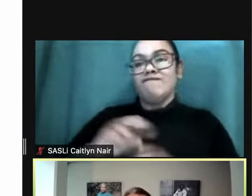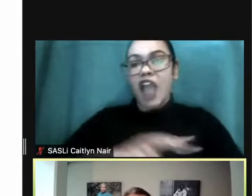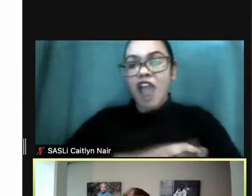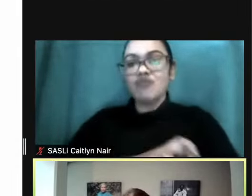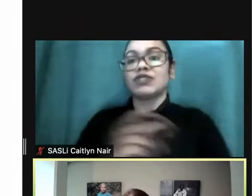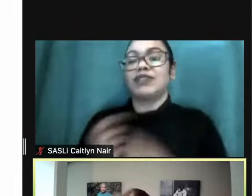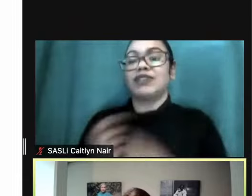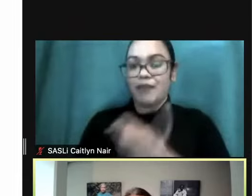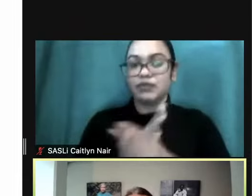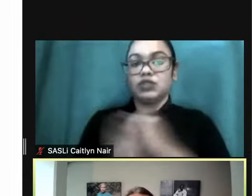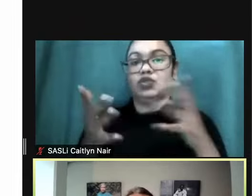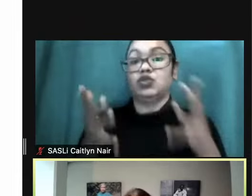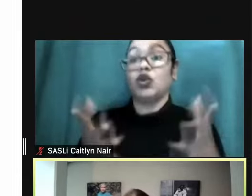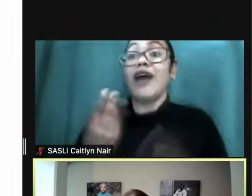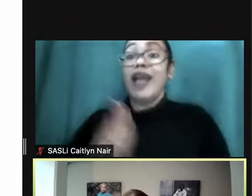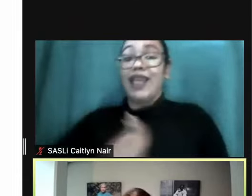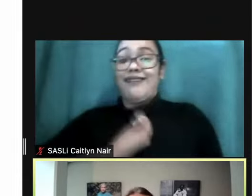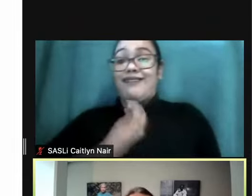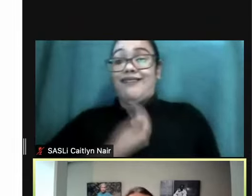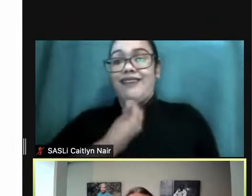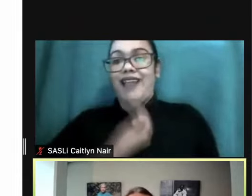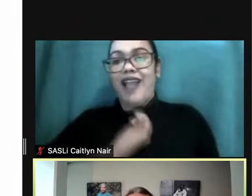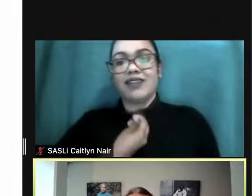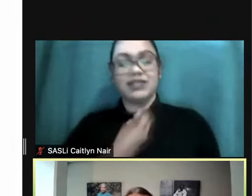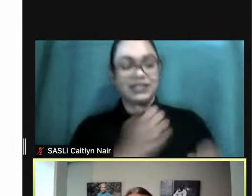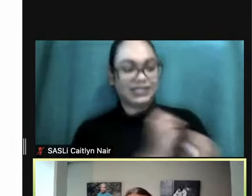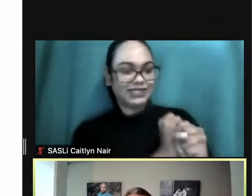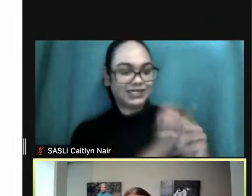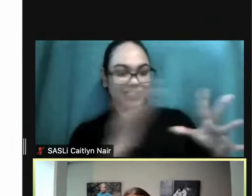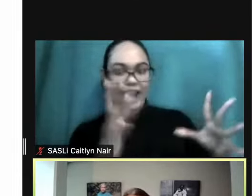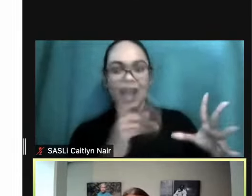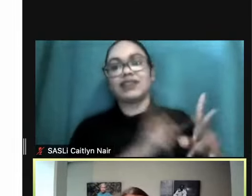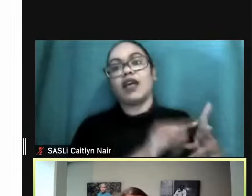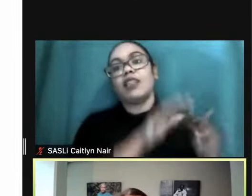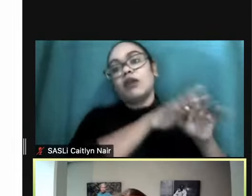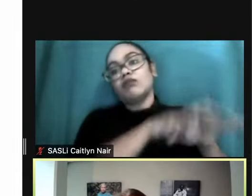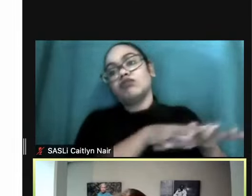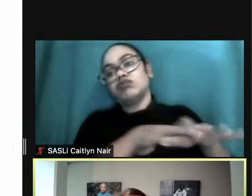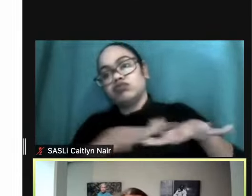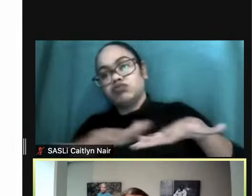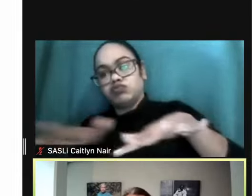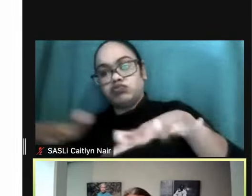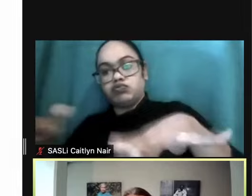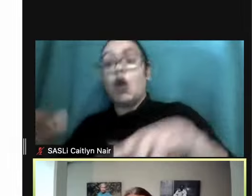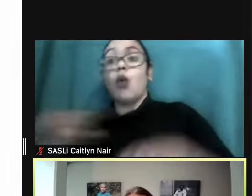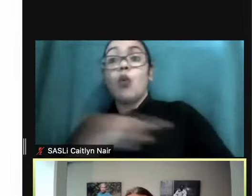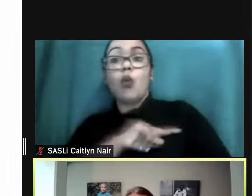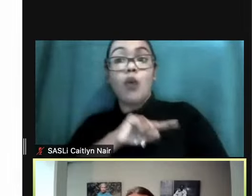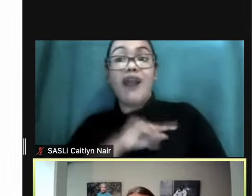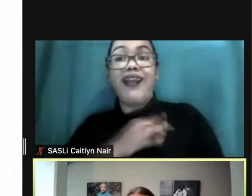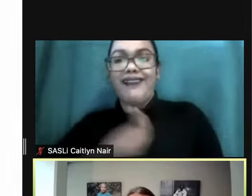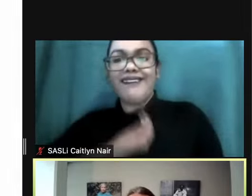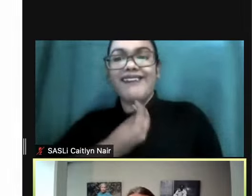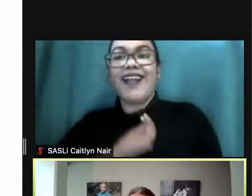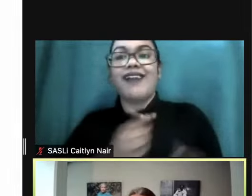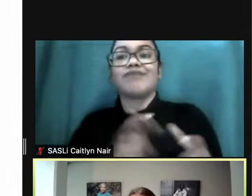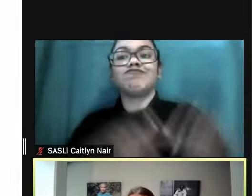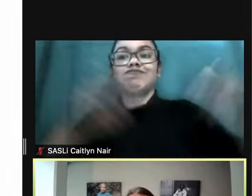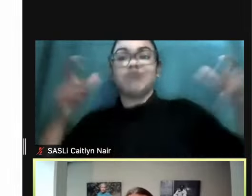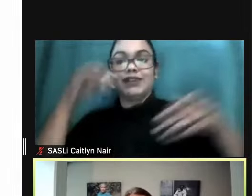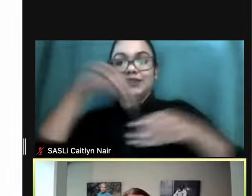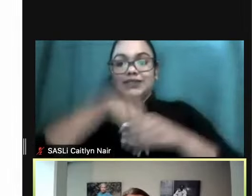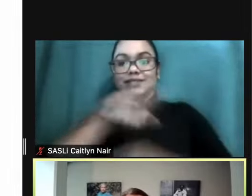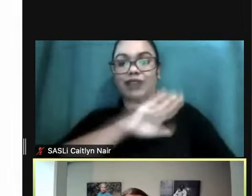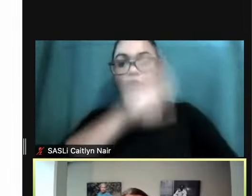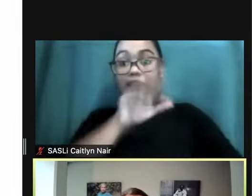Yeah, it is to young people. That's the most sociable part of the population. And we are still asking questions 2 days ago. Is this